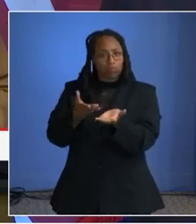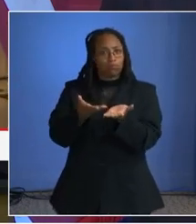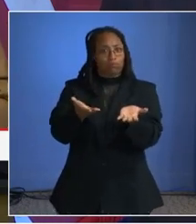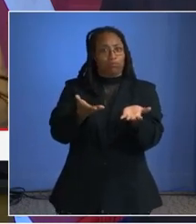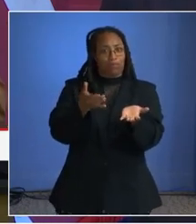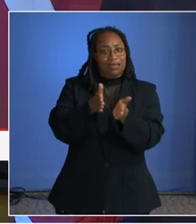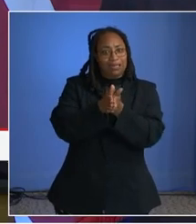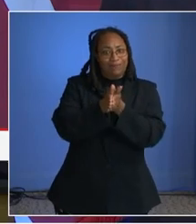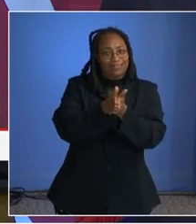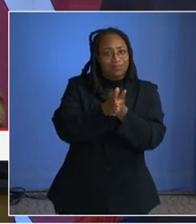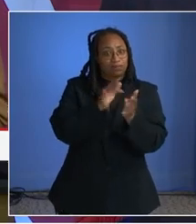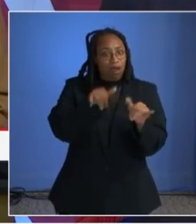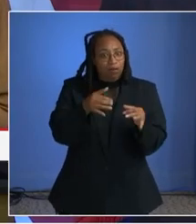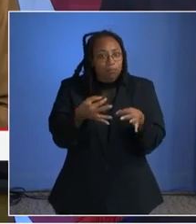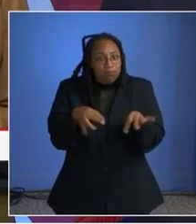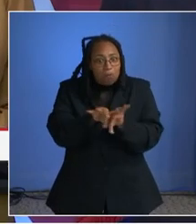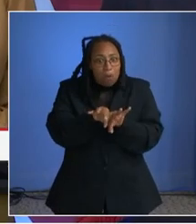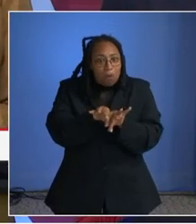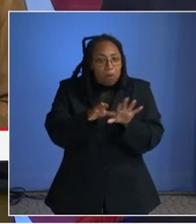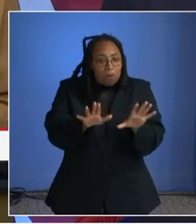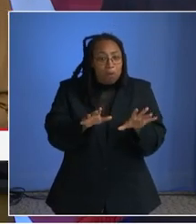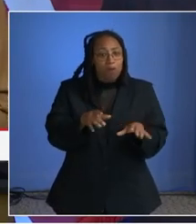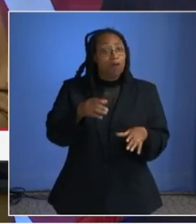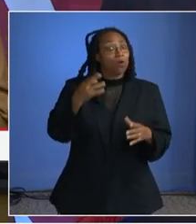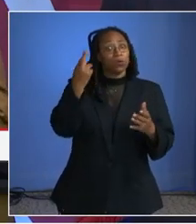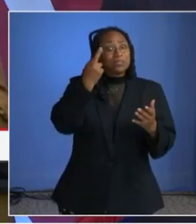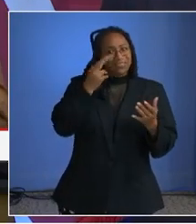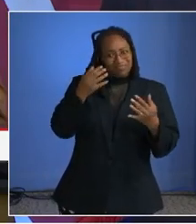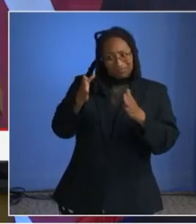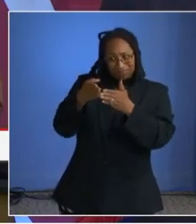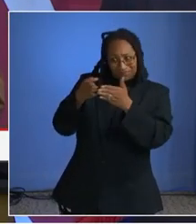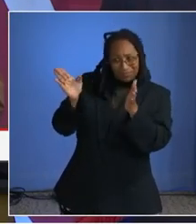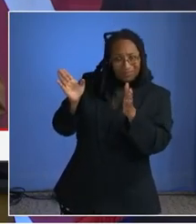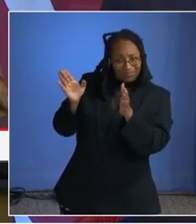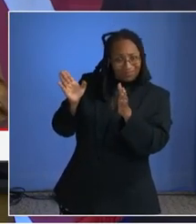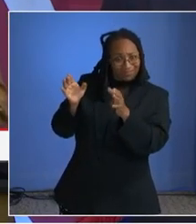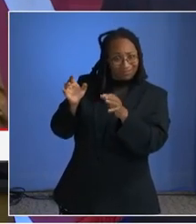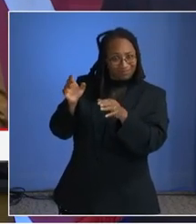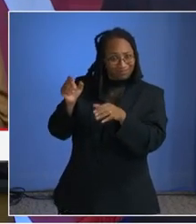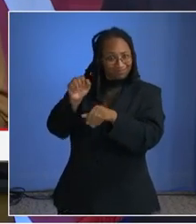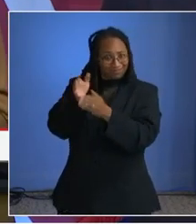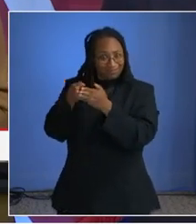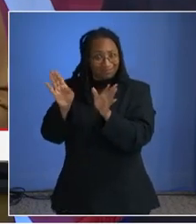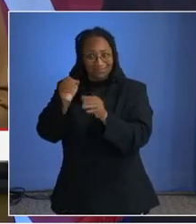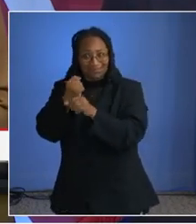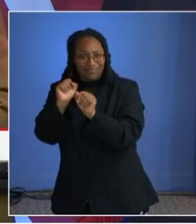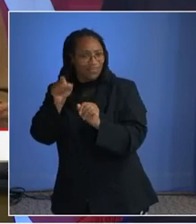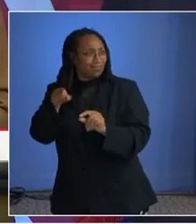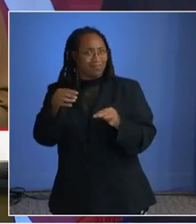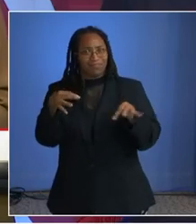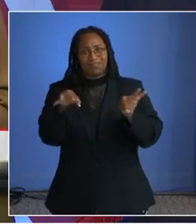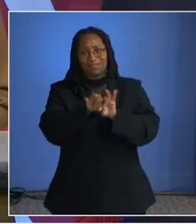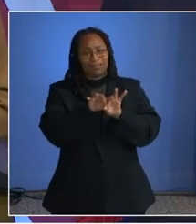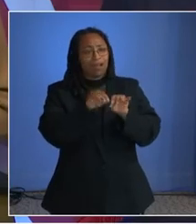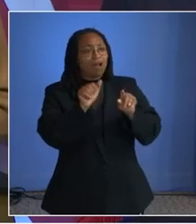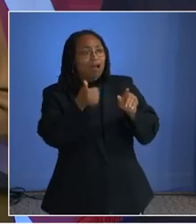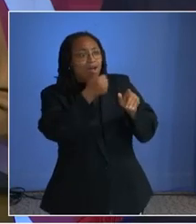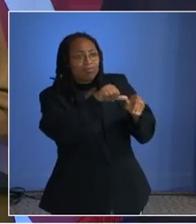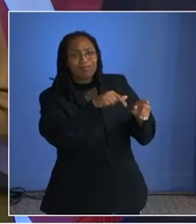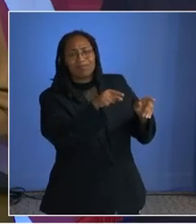a bit of time. And so even some of the investments you're seeing us make in things like our cadet programs at Fire